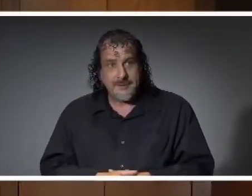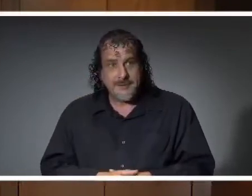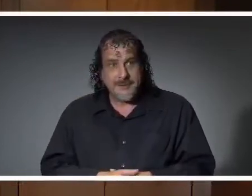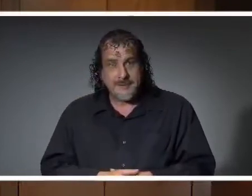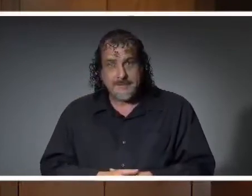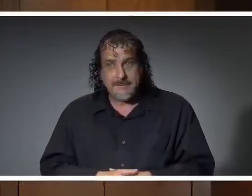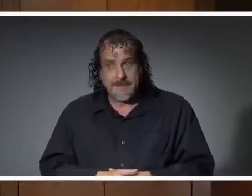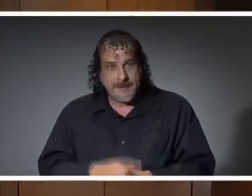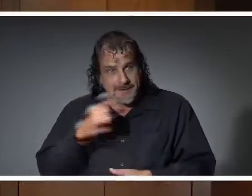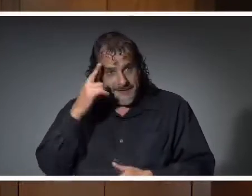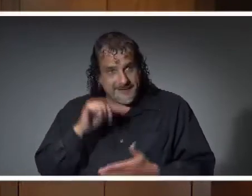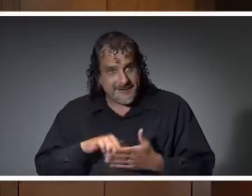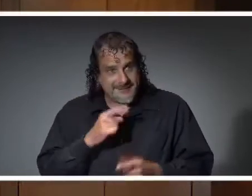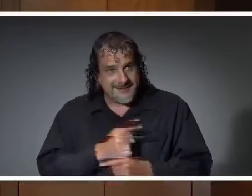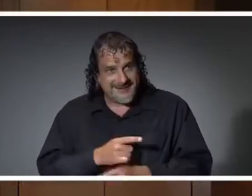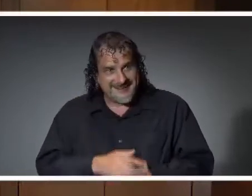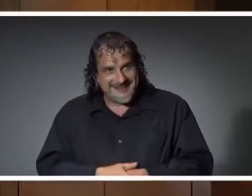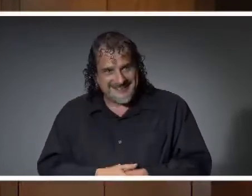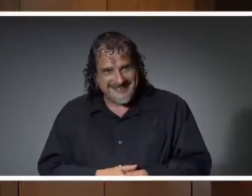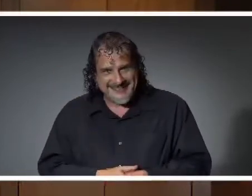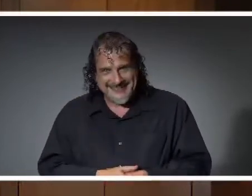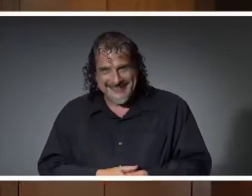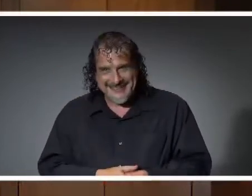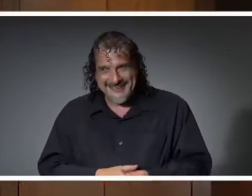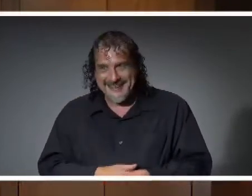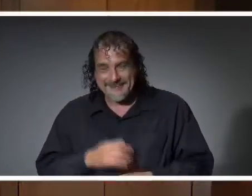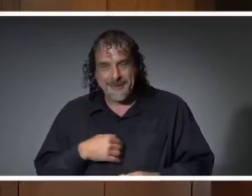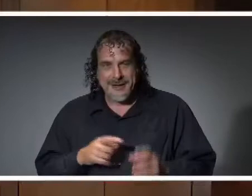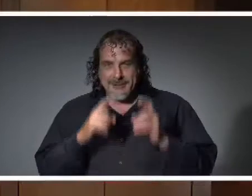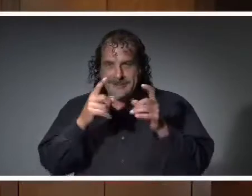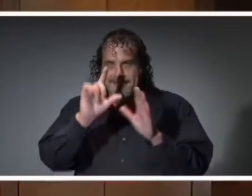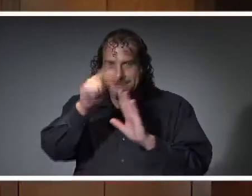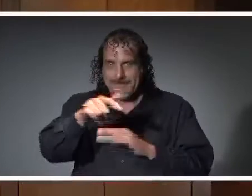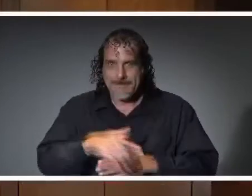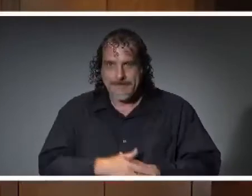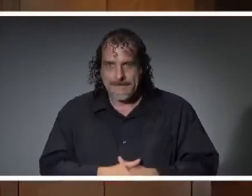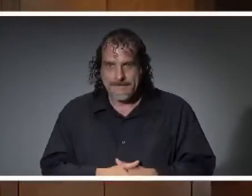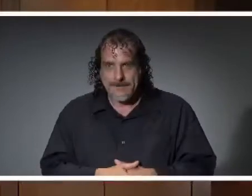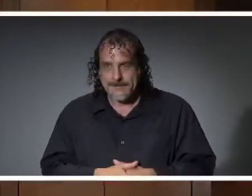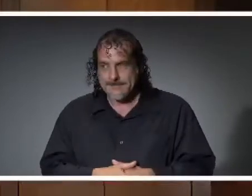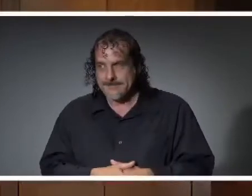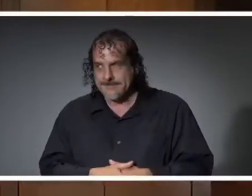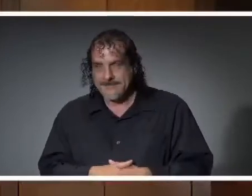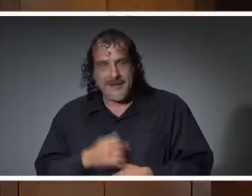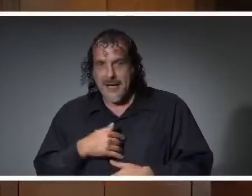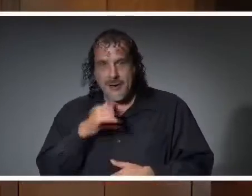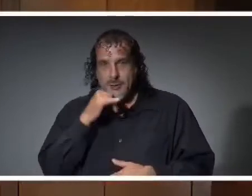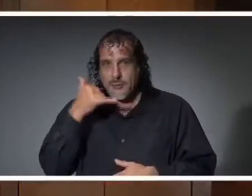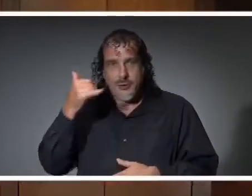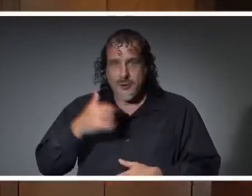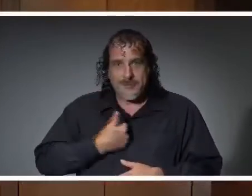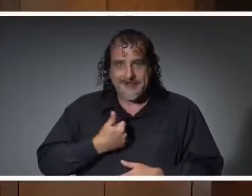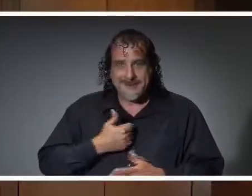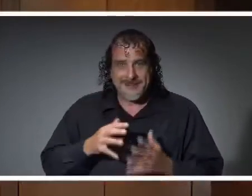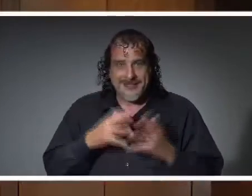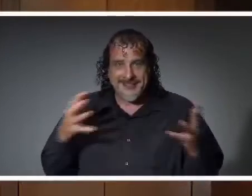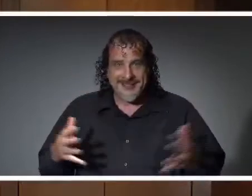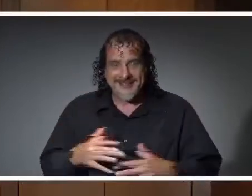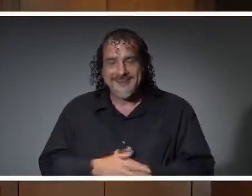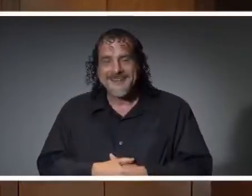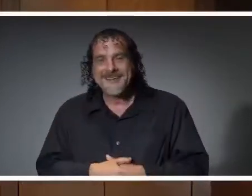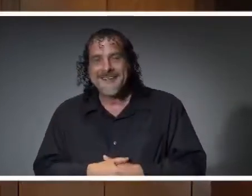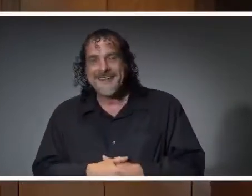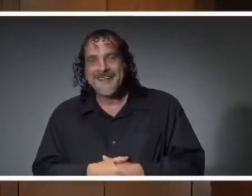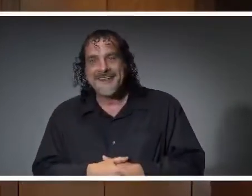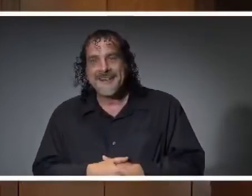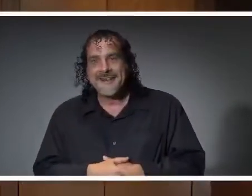I think that's the number. But I'll get it to you later. Turns out I don't call it a whole lot. Yes. You